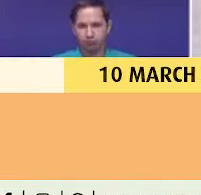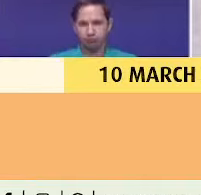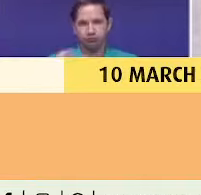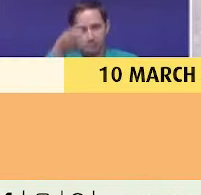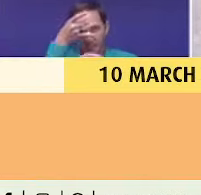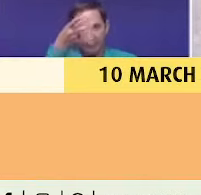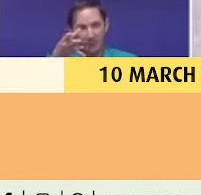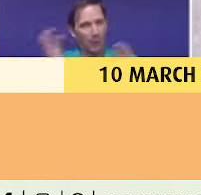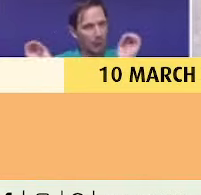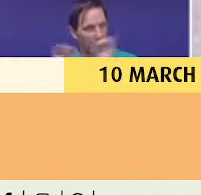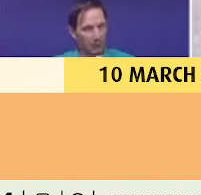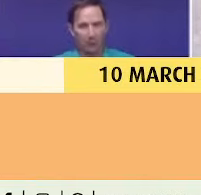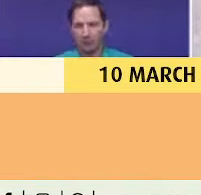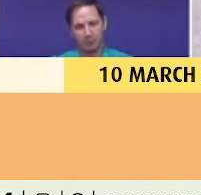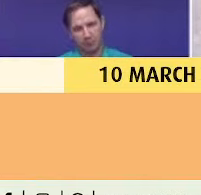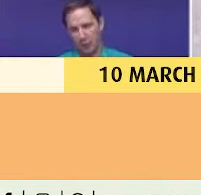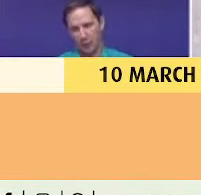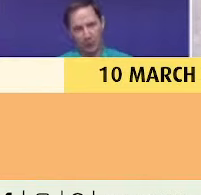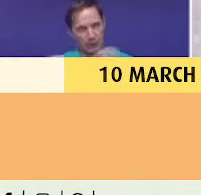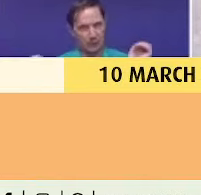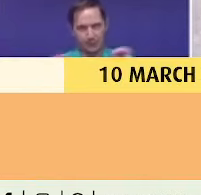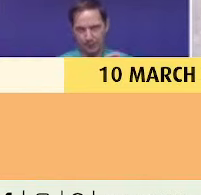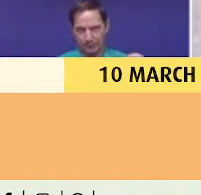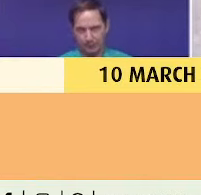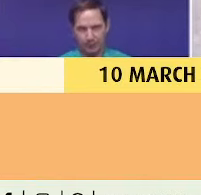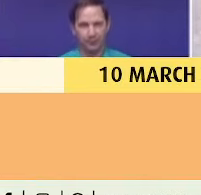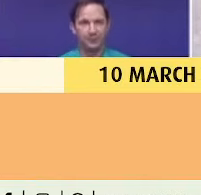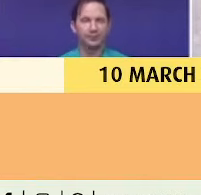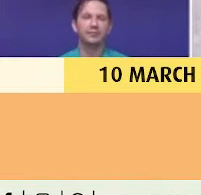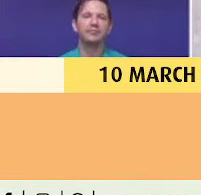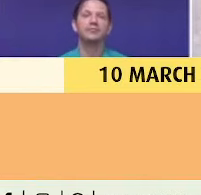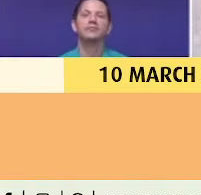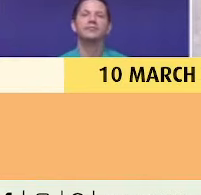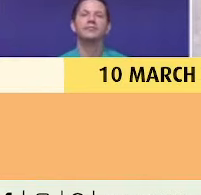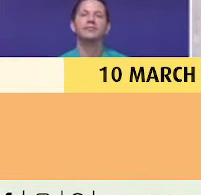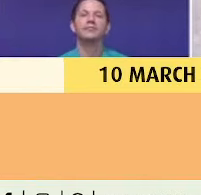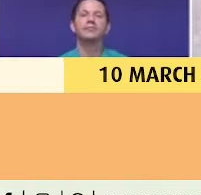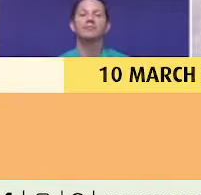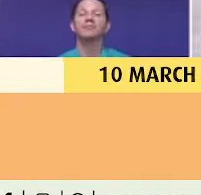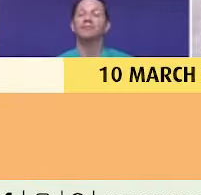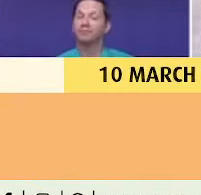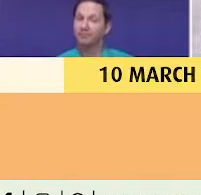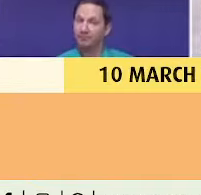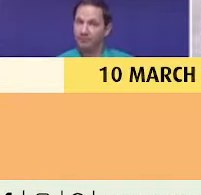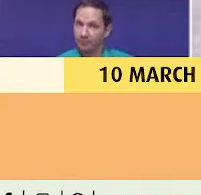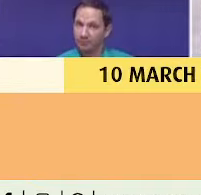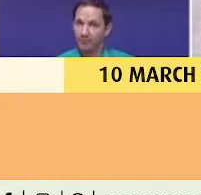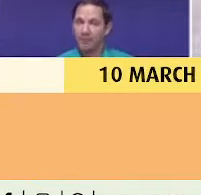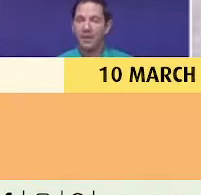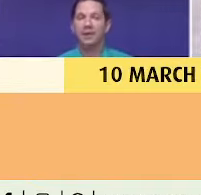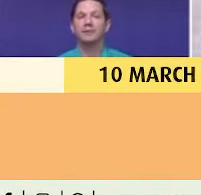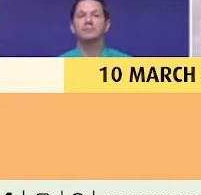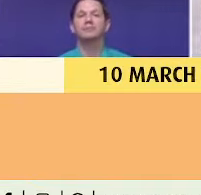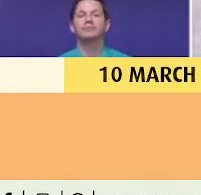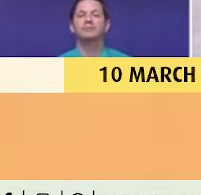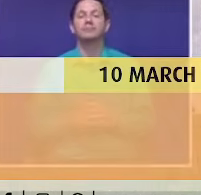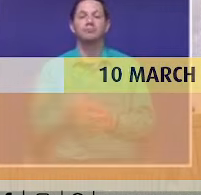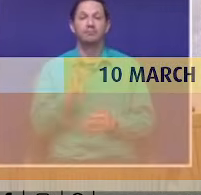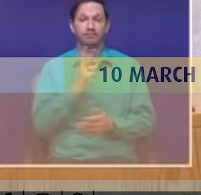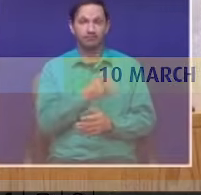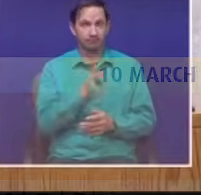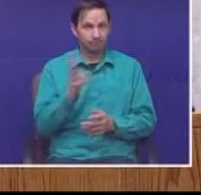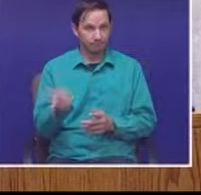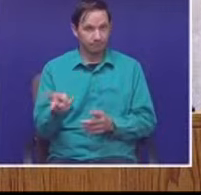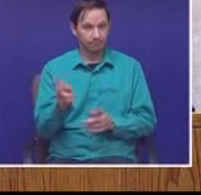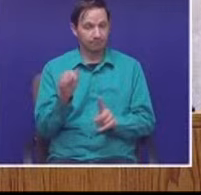without notice. Honorable delegates, having said that, I would also like